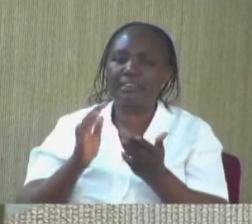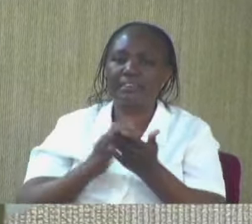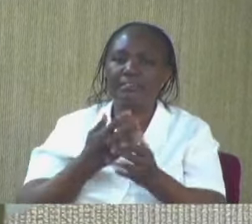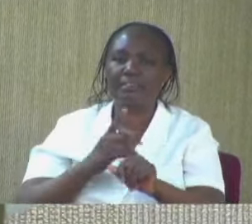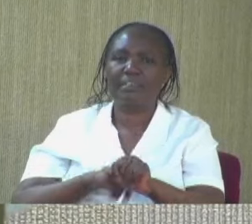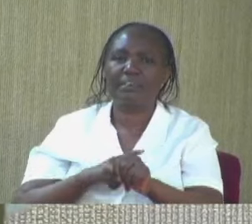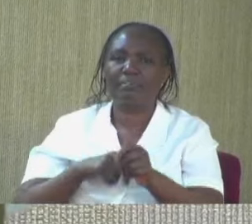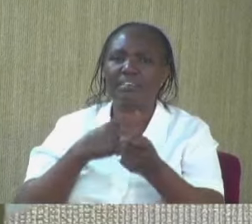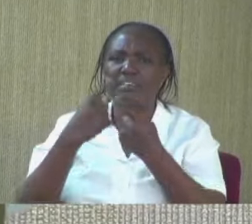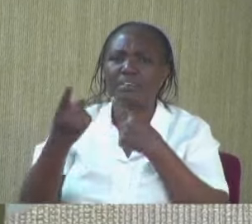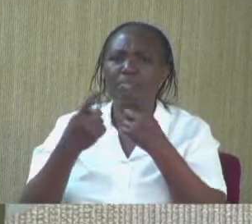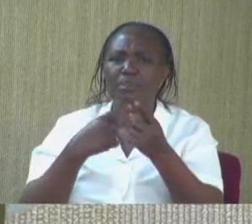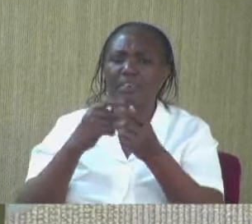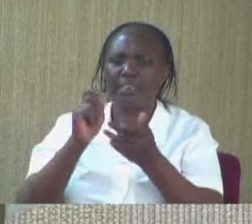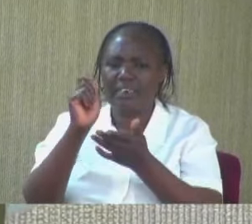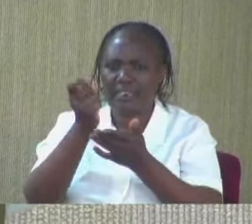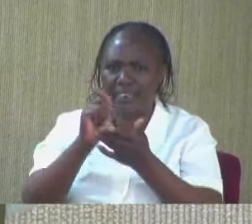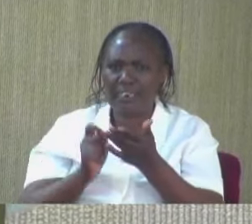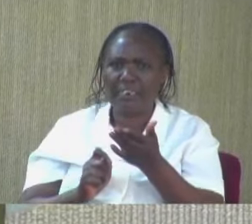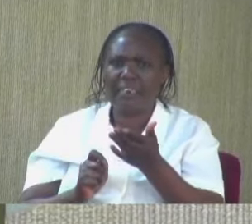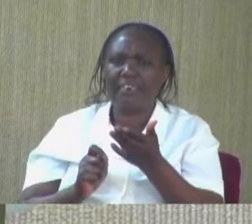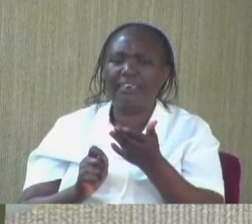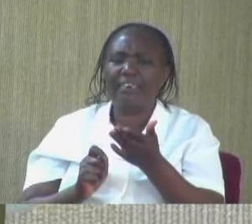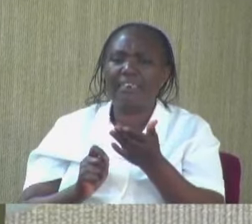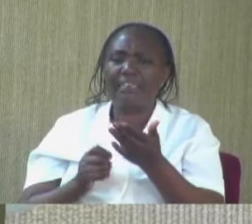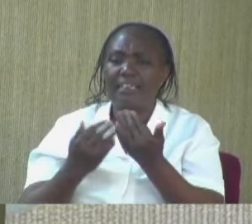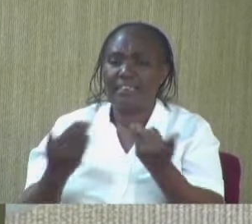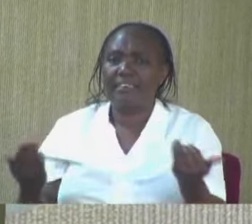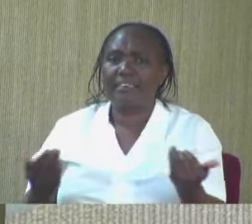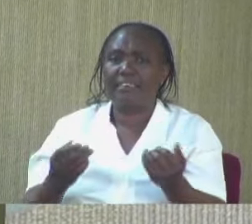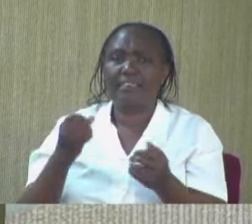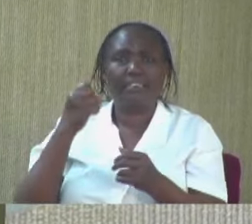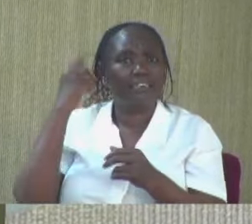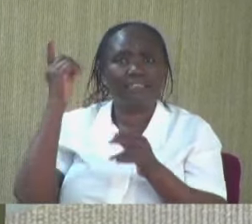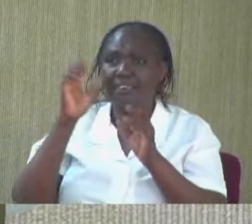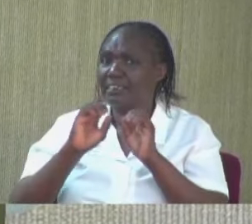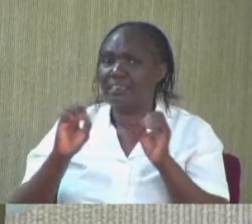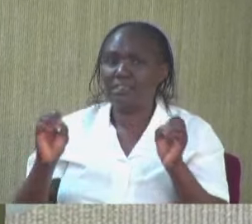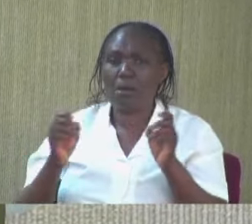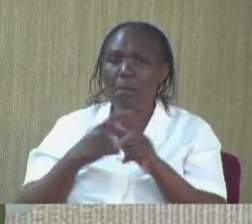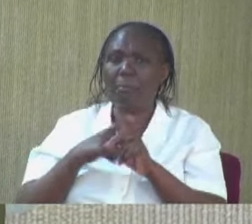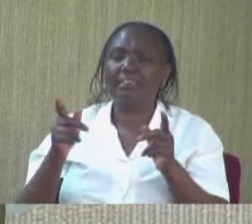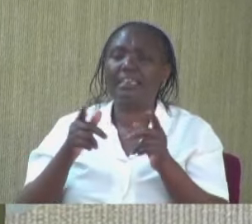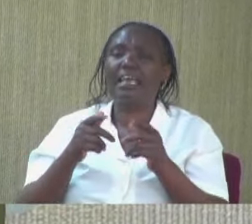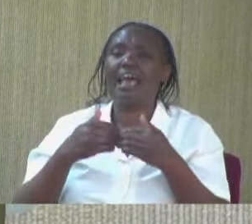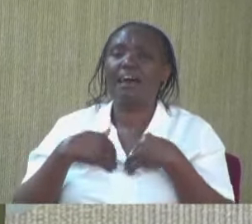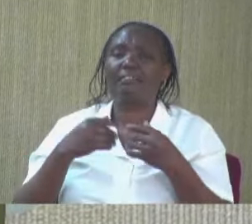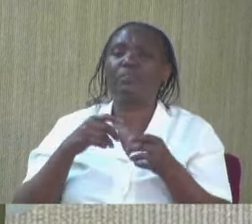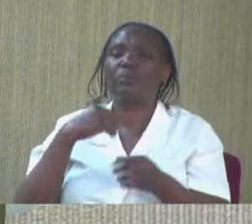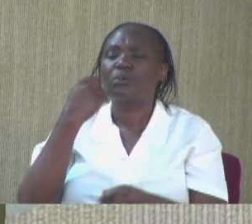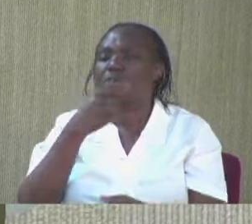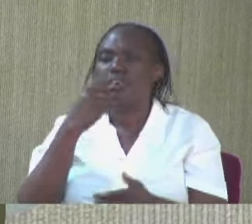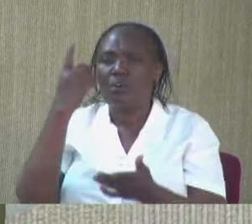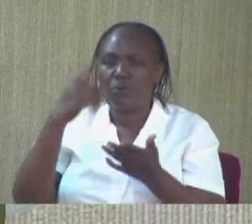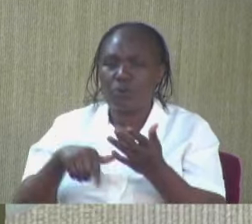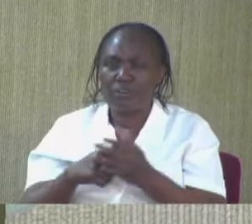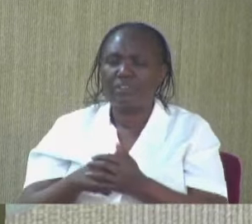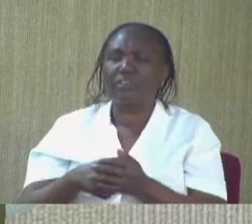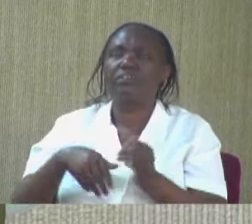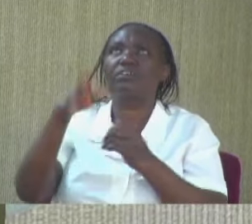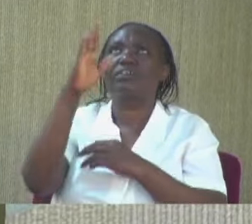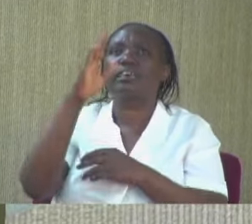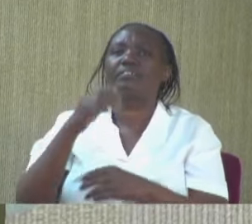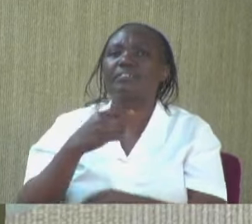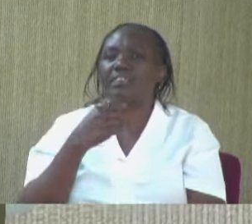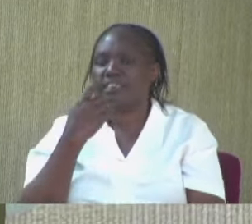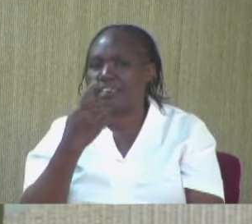sometimes speak and write things they do not fully understand, but they have to say it because God has said it?